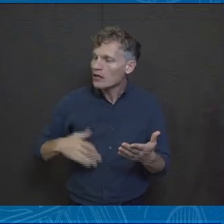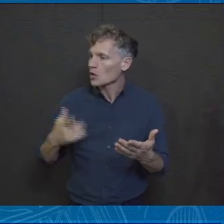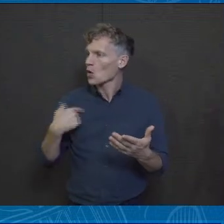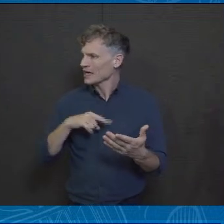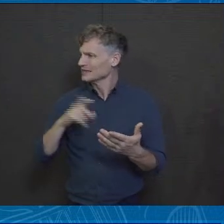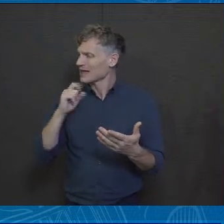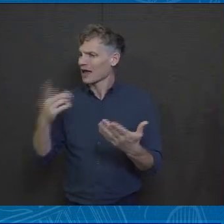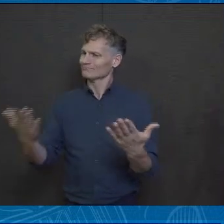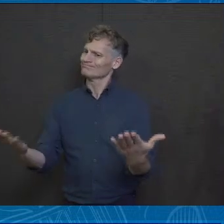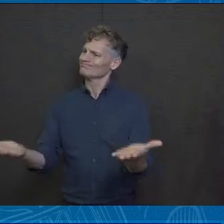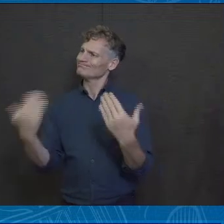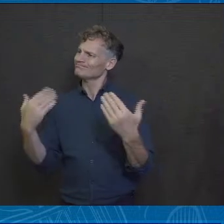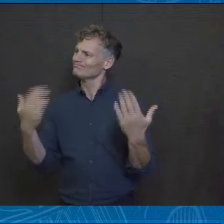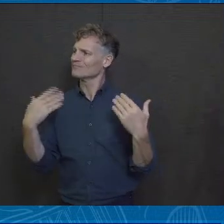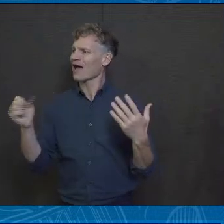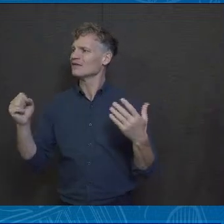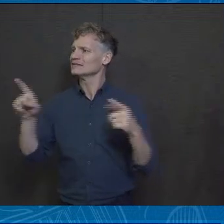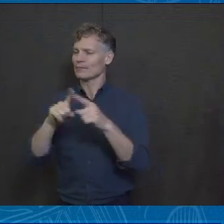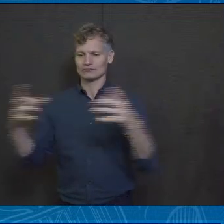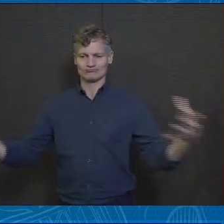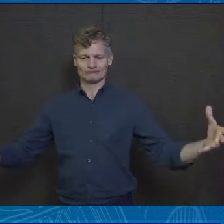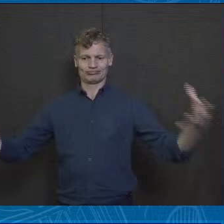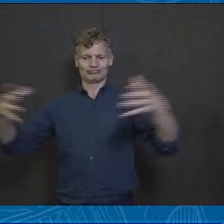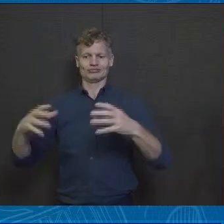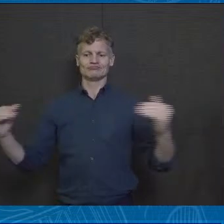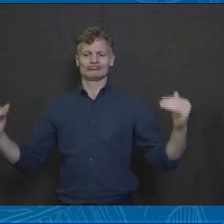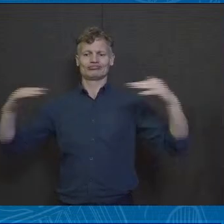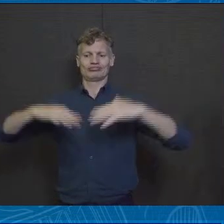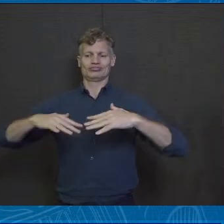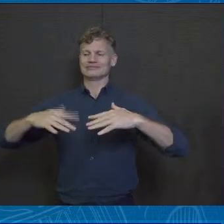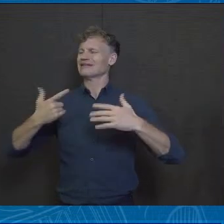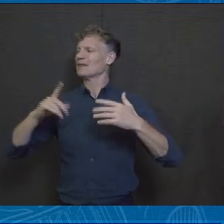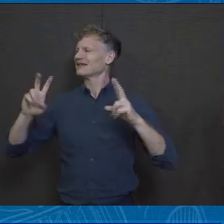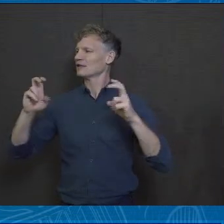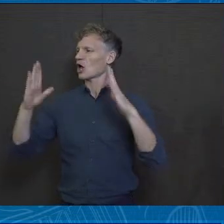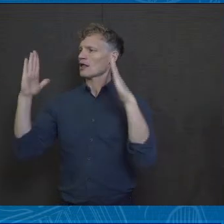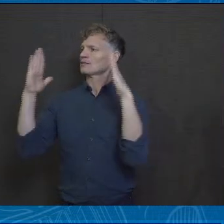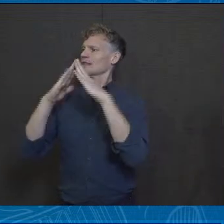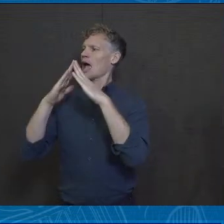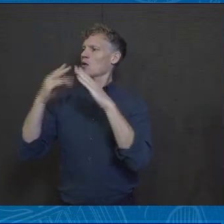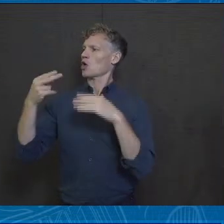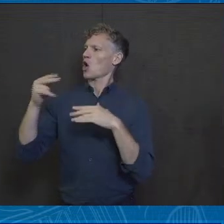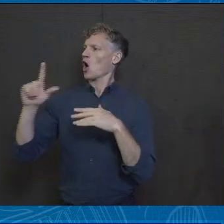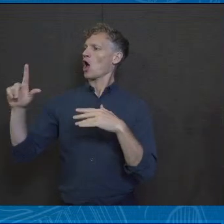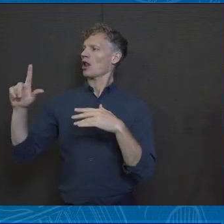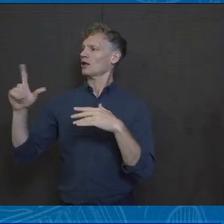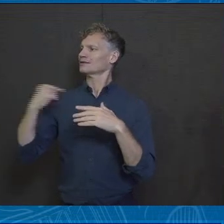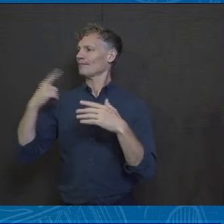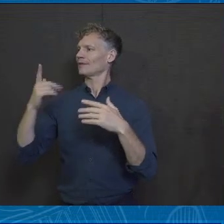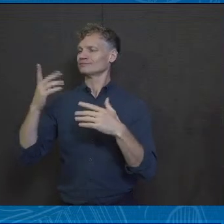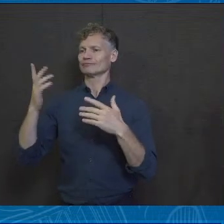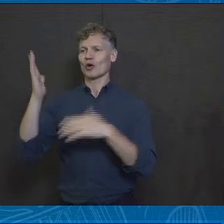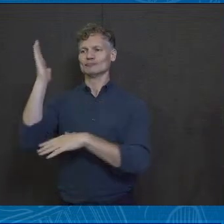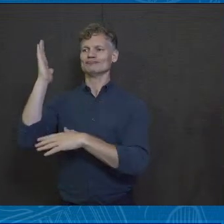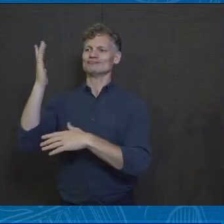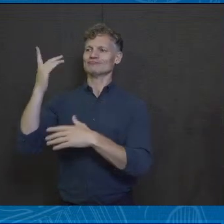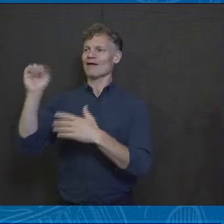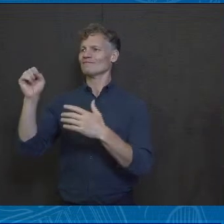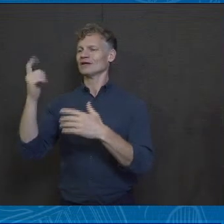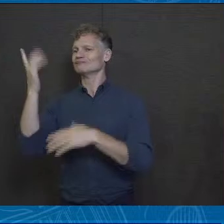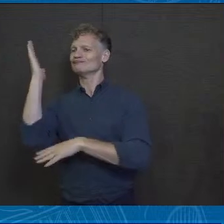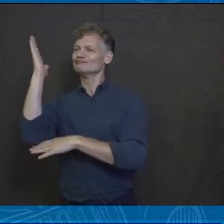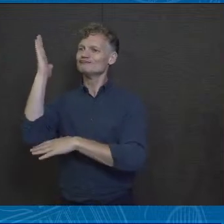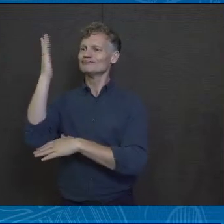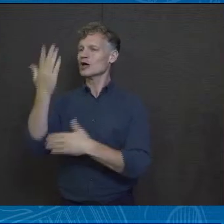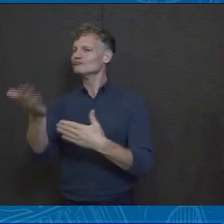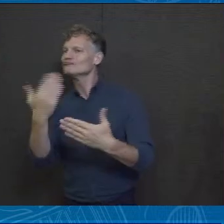this case, because of these residents happen in the prone or fragile area, so what we